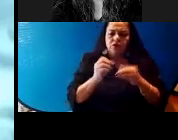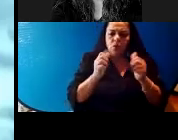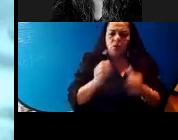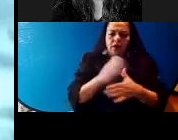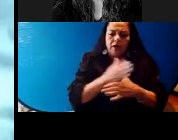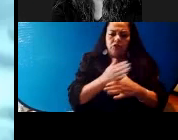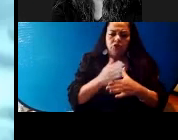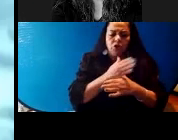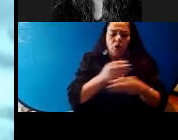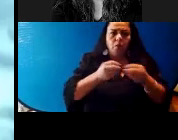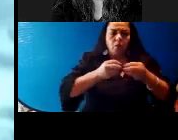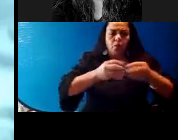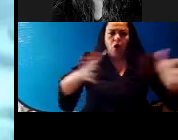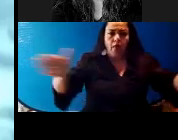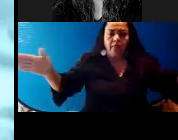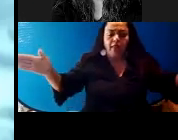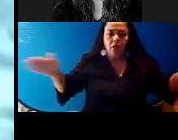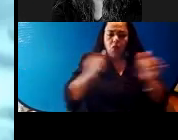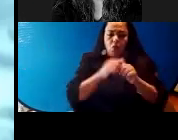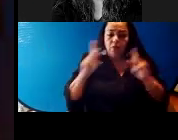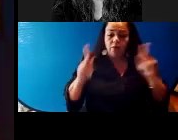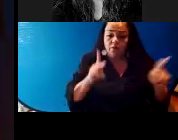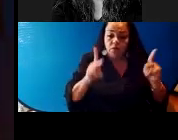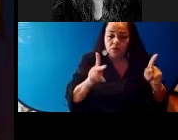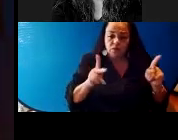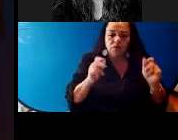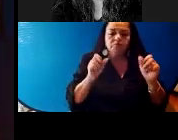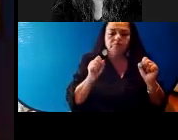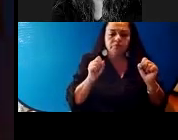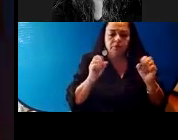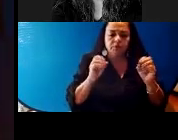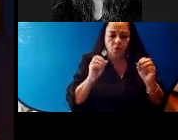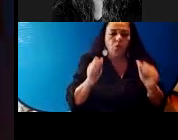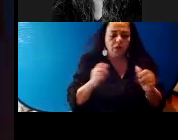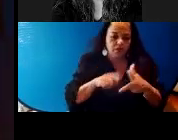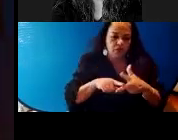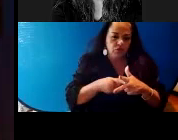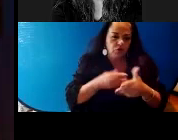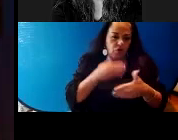folks. So we can go to the, we can start to go through.